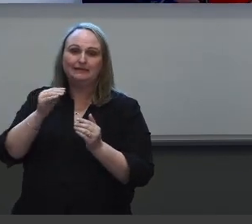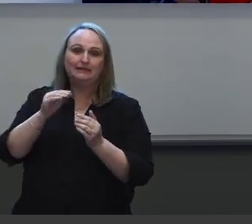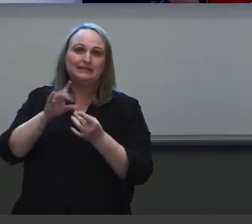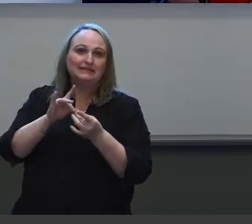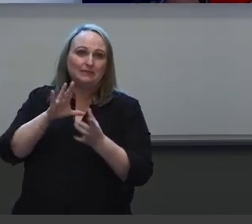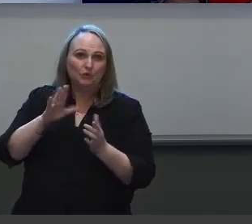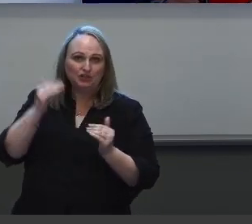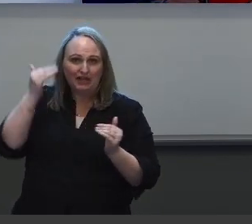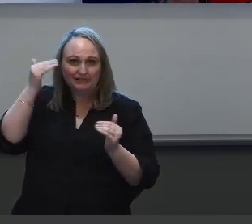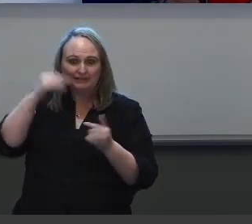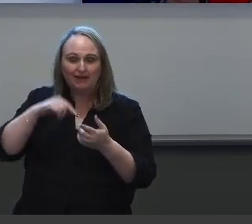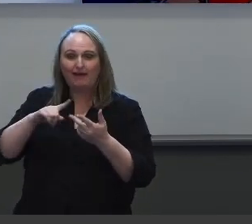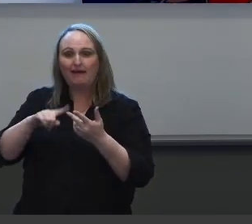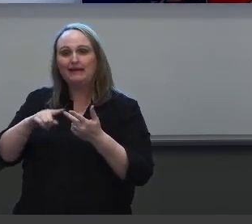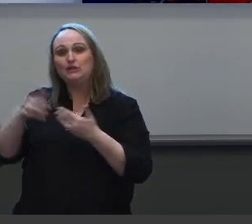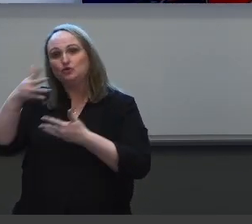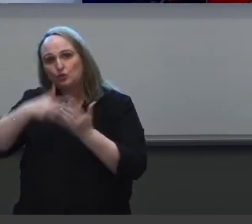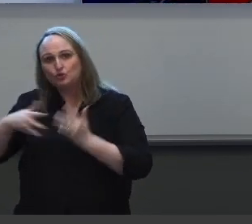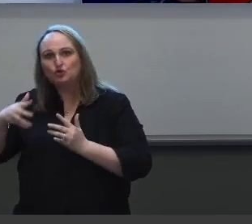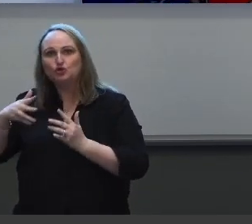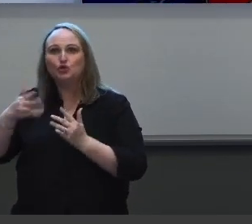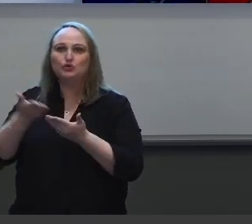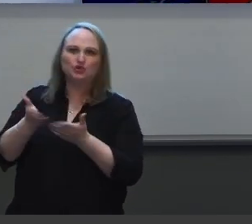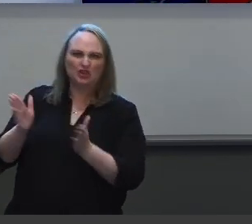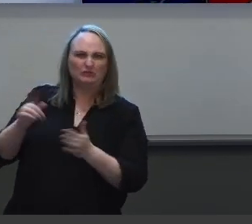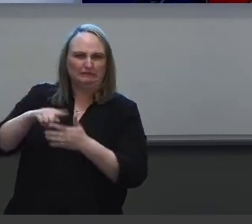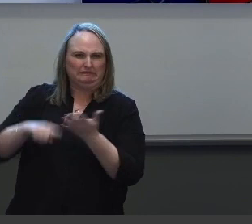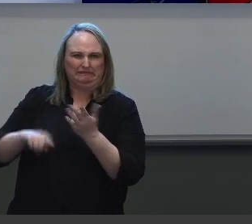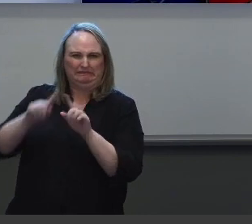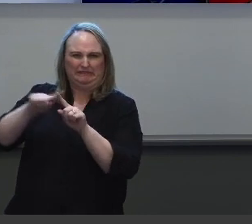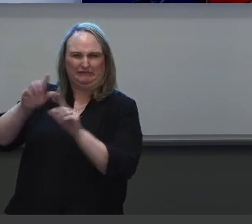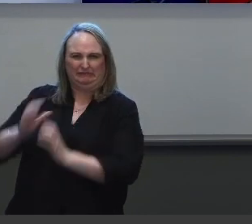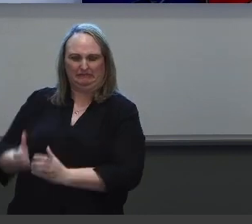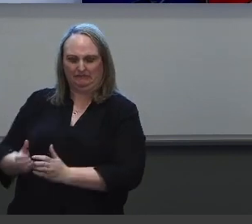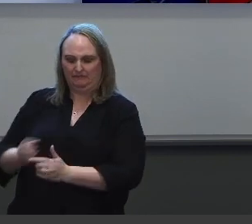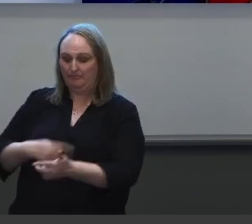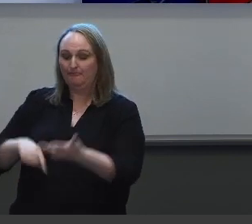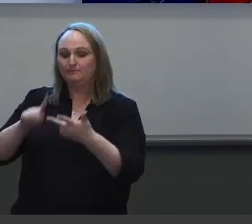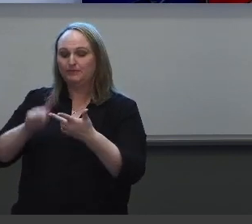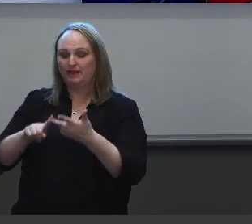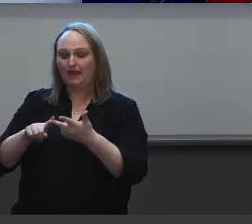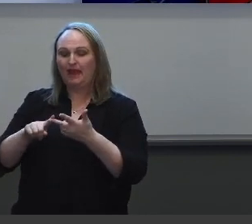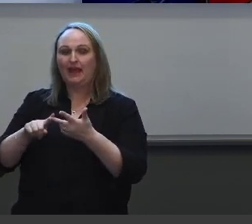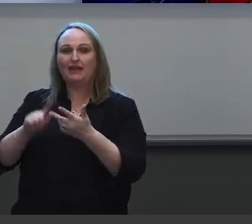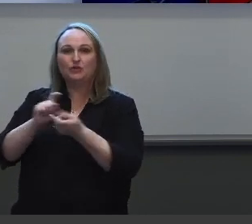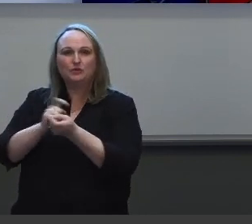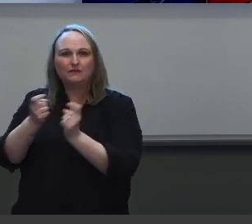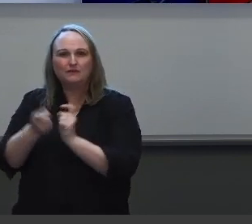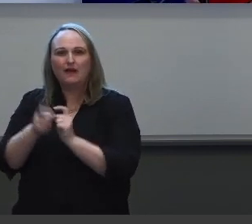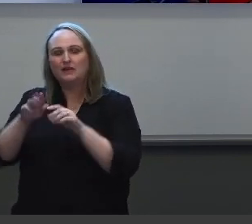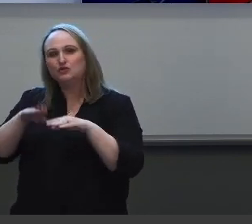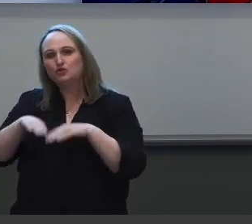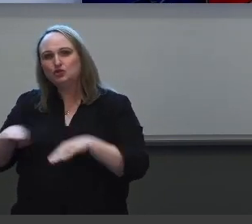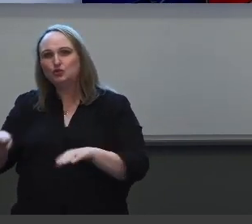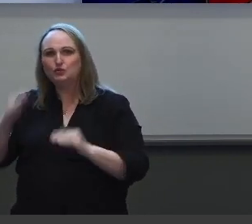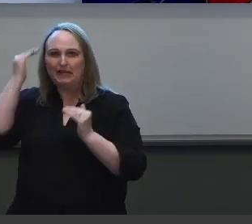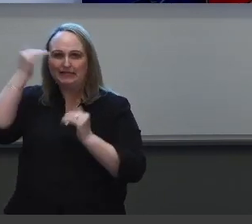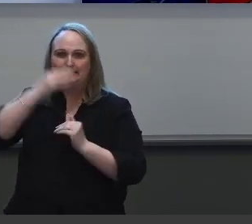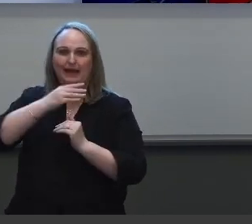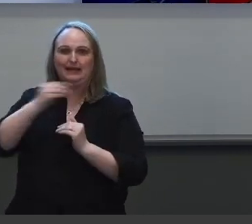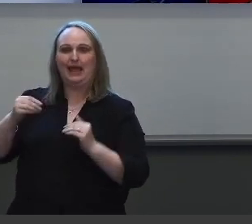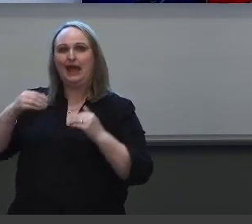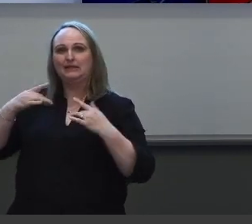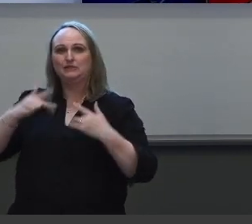social anxiety, and generalized anxiety. And we also had the revised Children's Anxiety and Depression Scale, which had